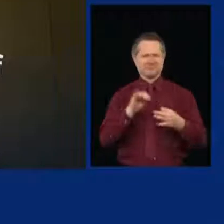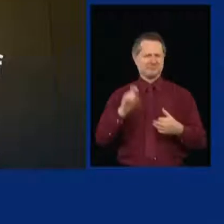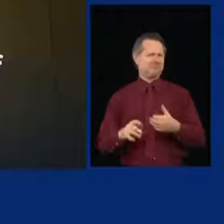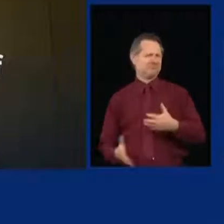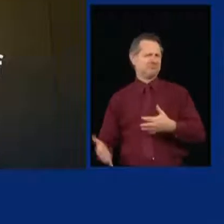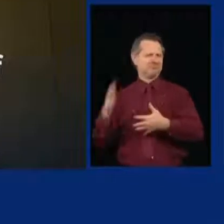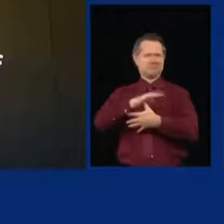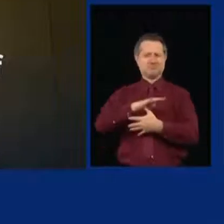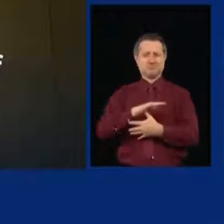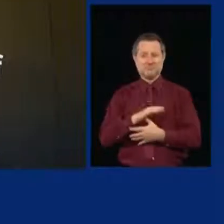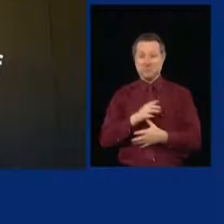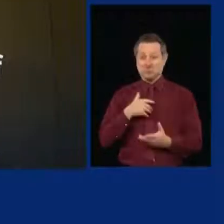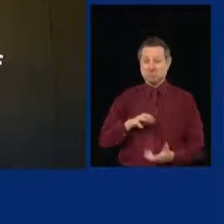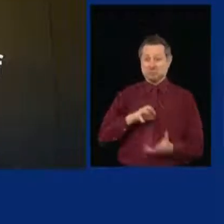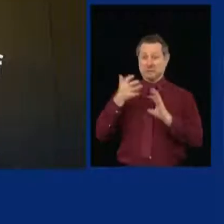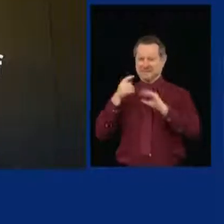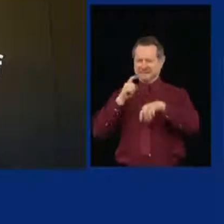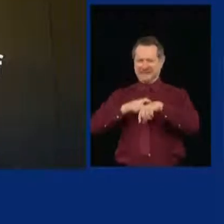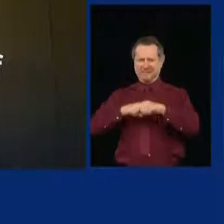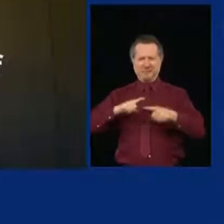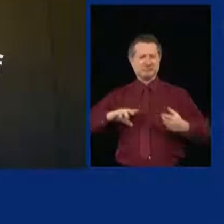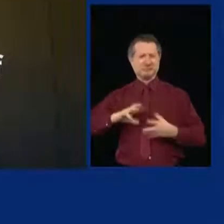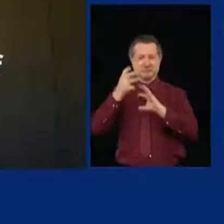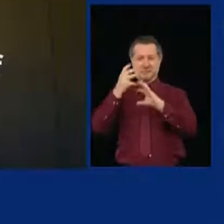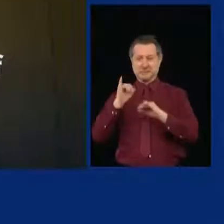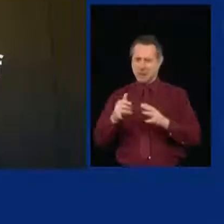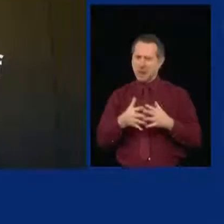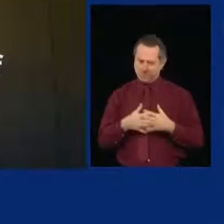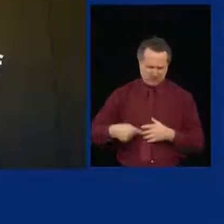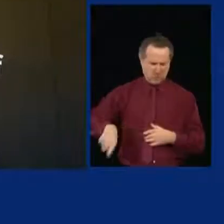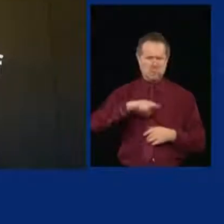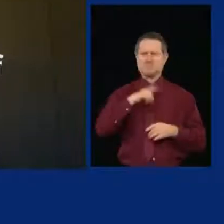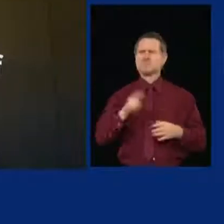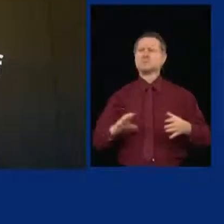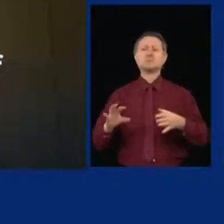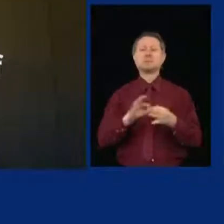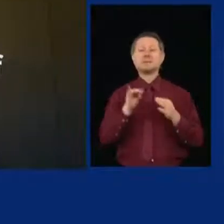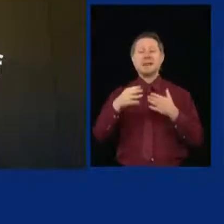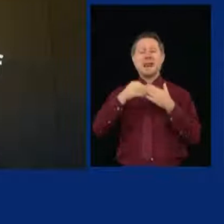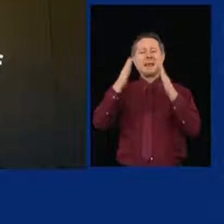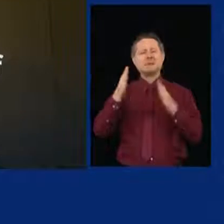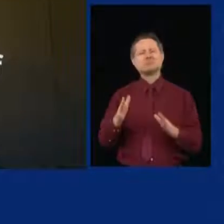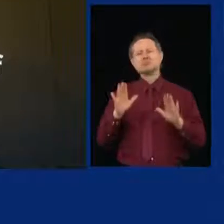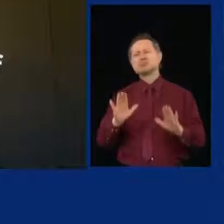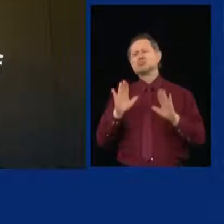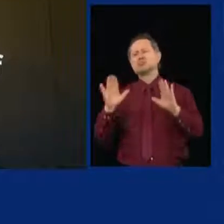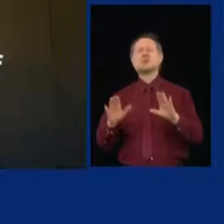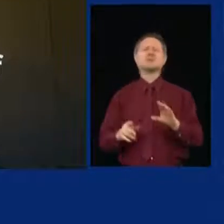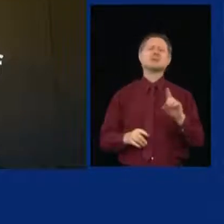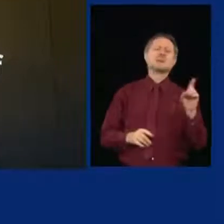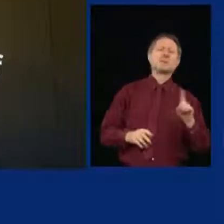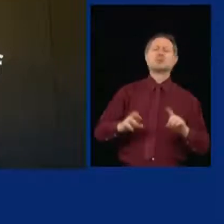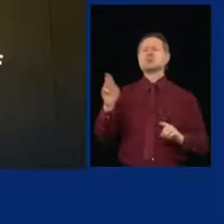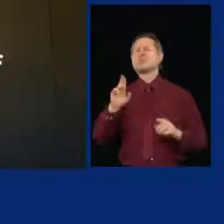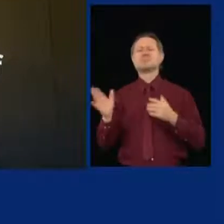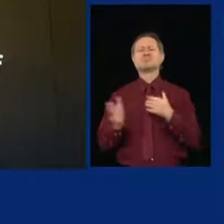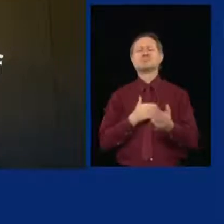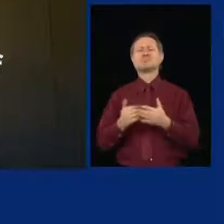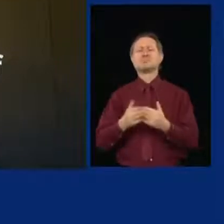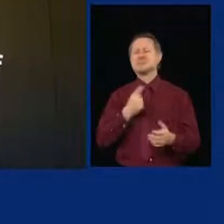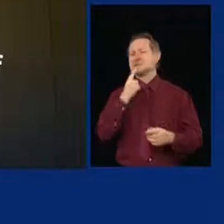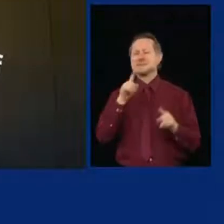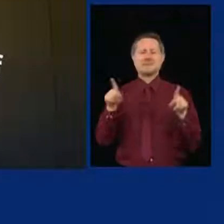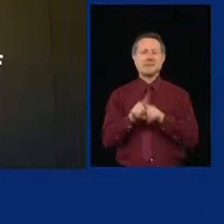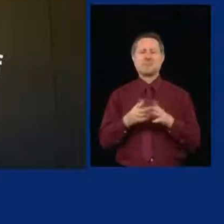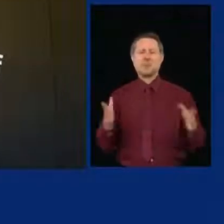crisis, we've always been Americans. And the great leaders, Democrats and Republican, have always said that. Go